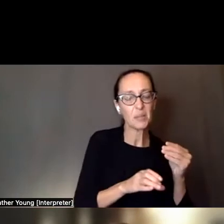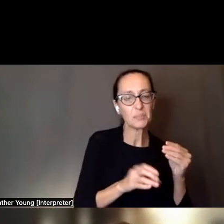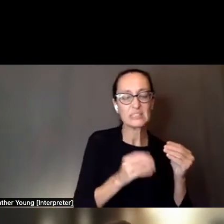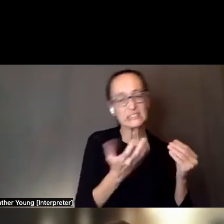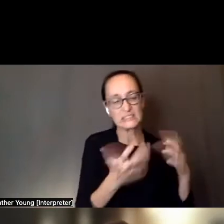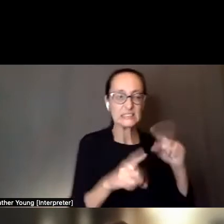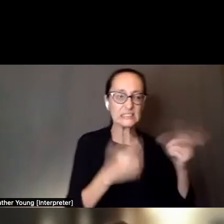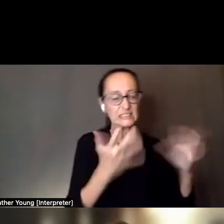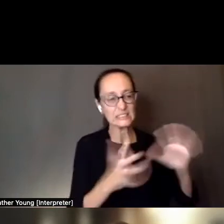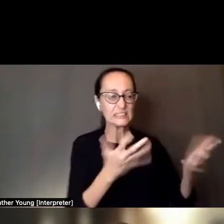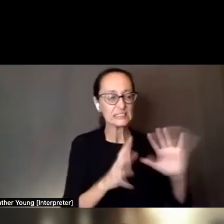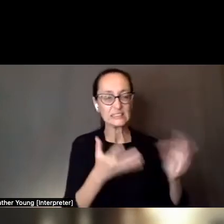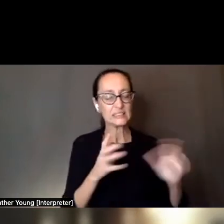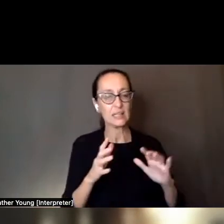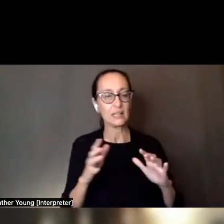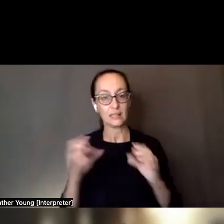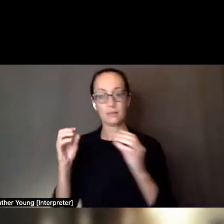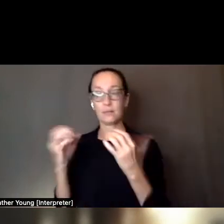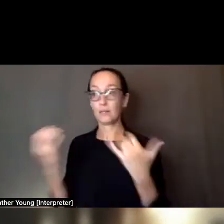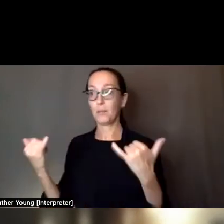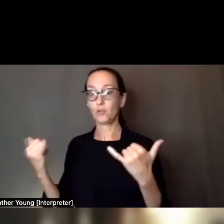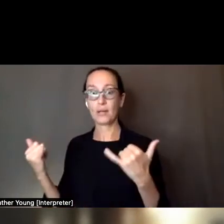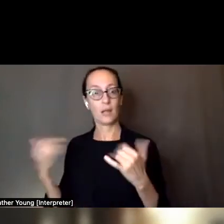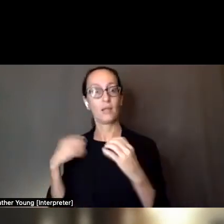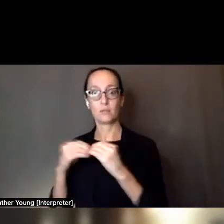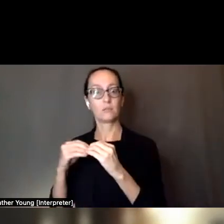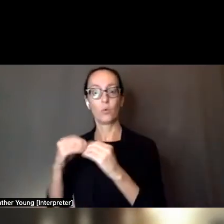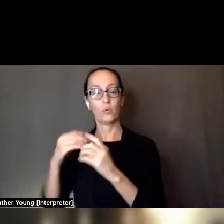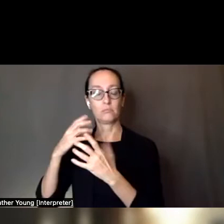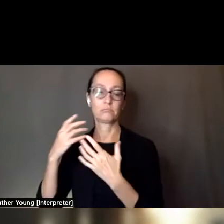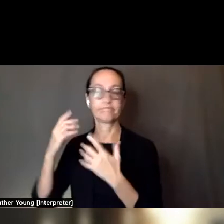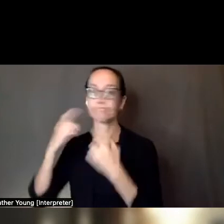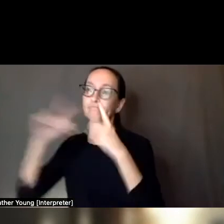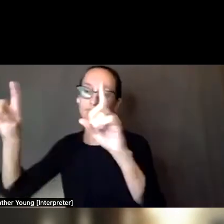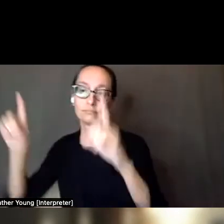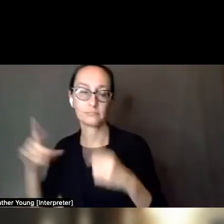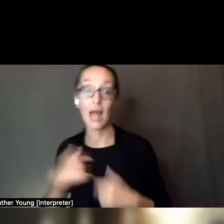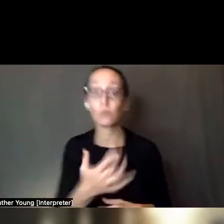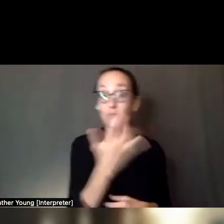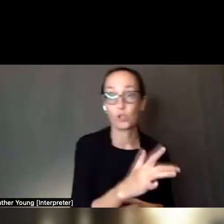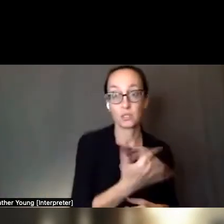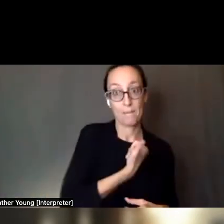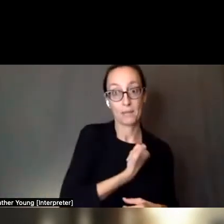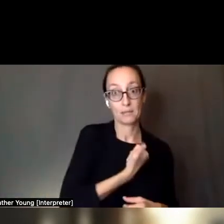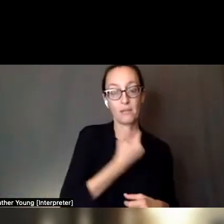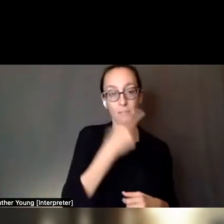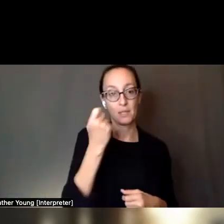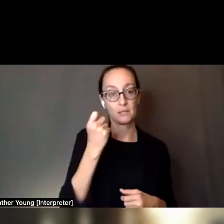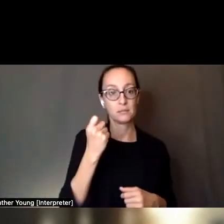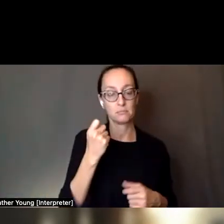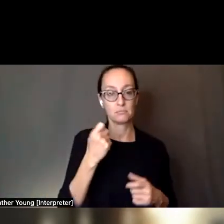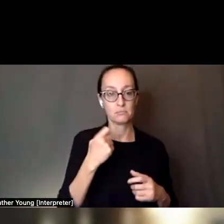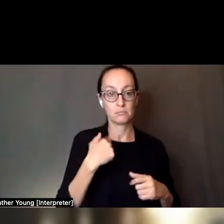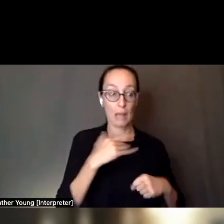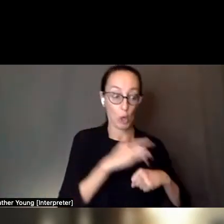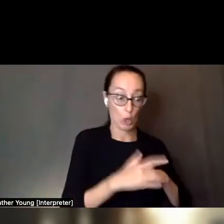moved forward quite quickly when I first became deaf. And then when I had got